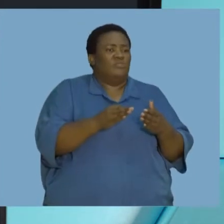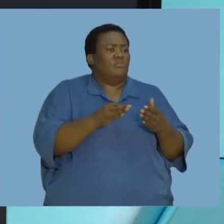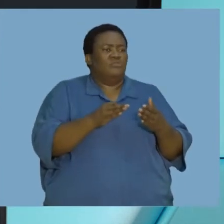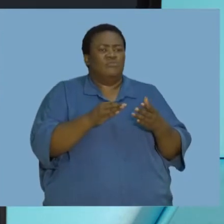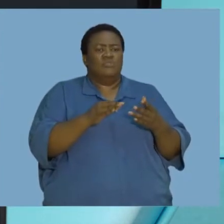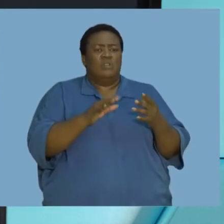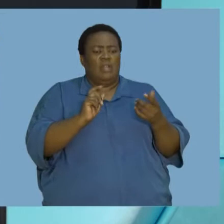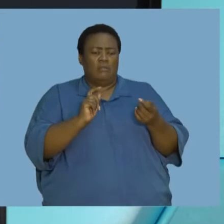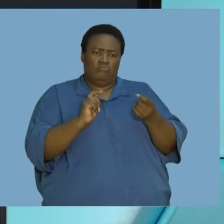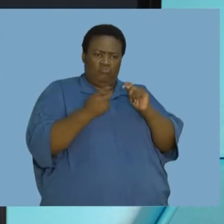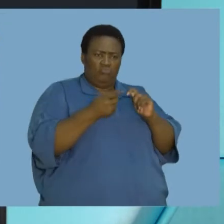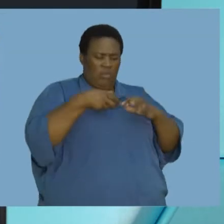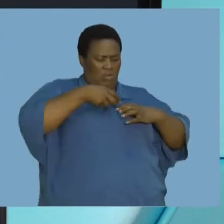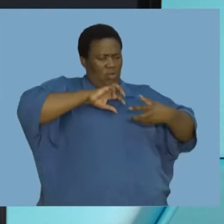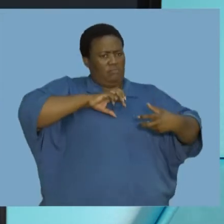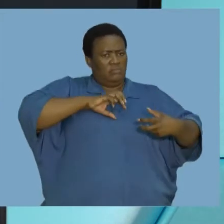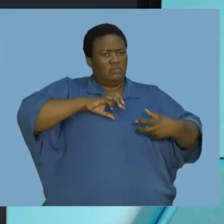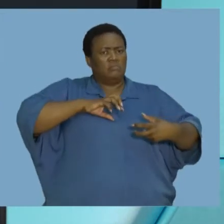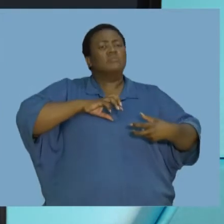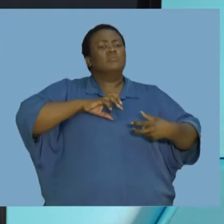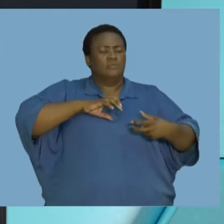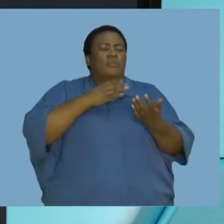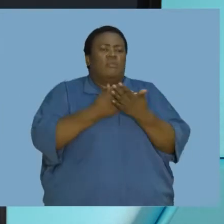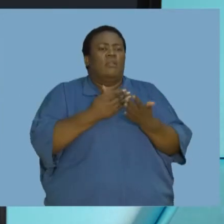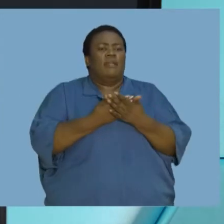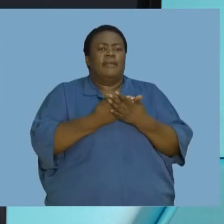see that a dominant species that is not naturally